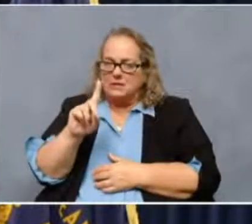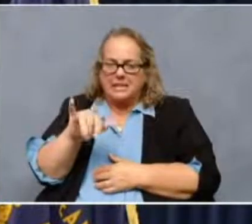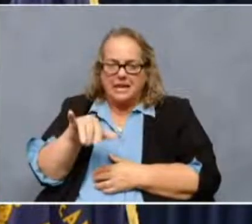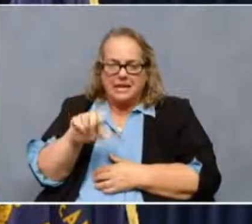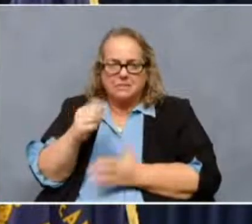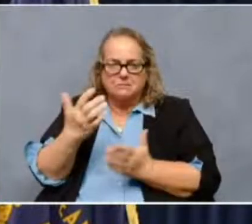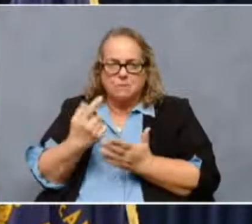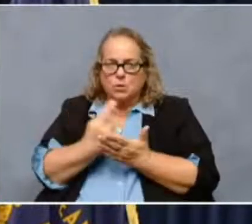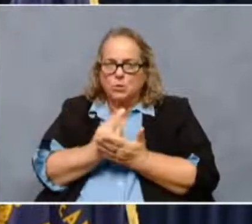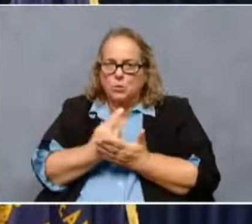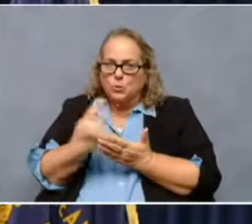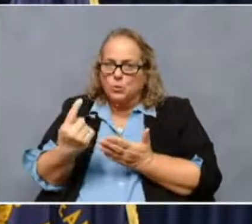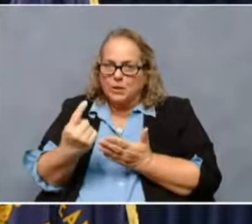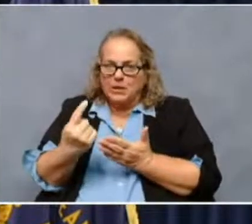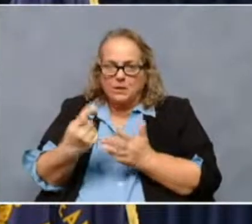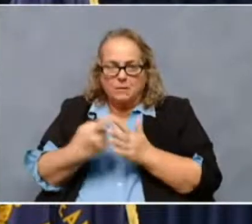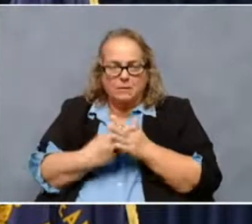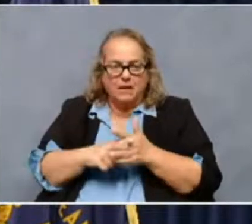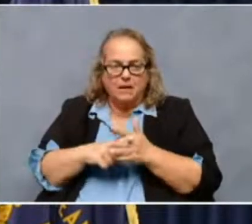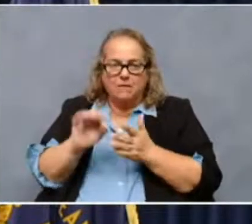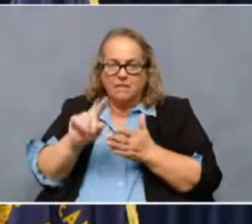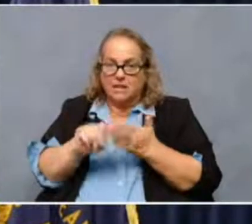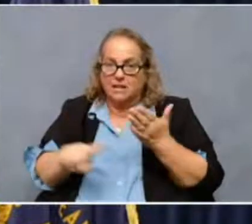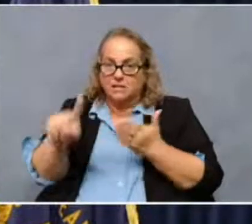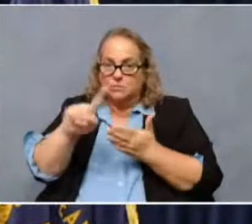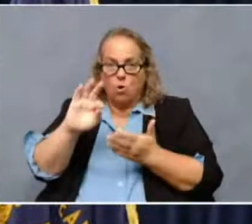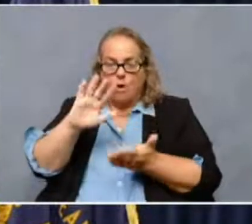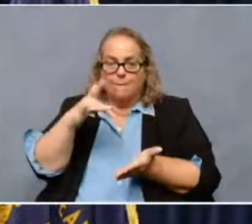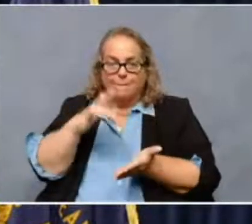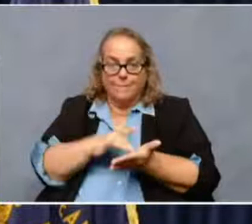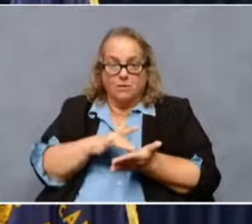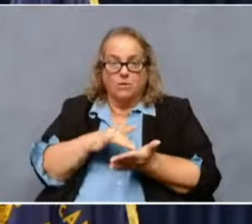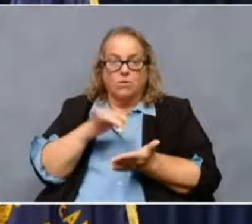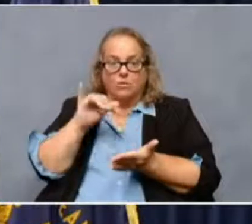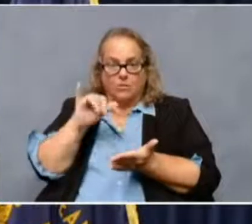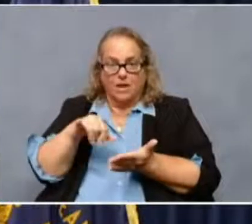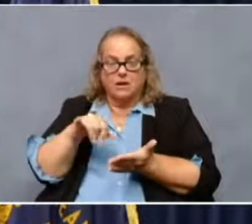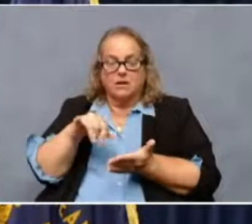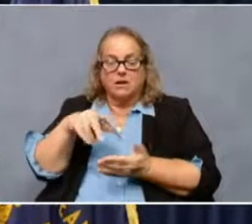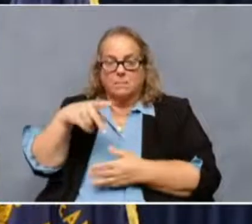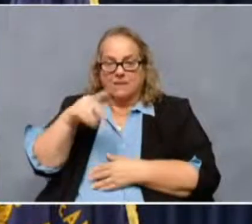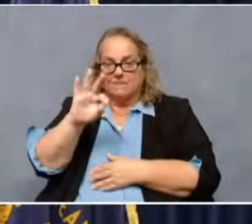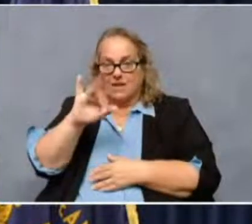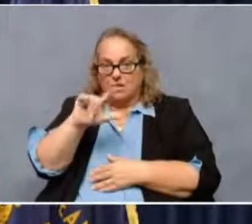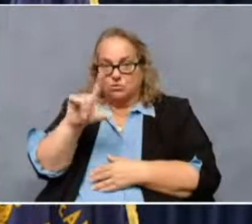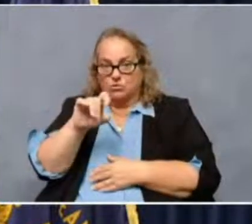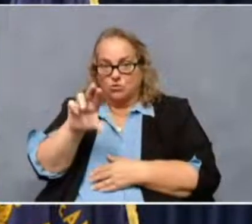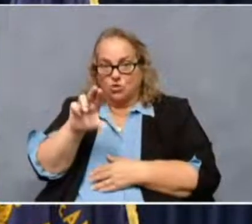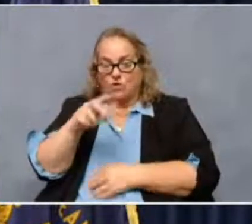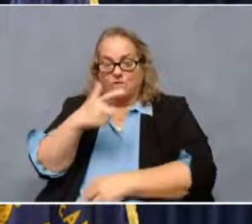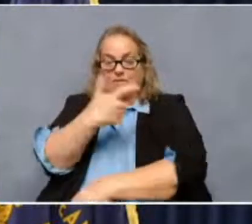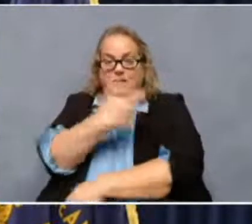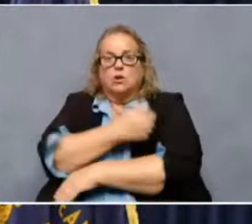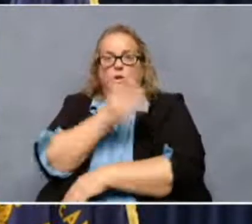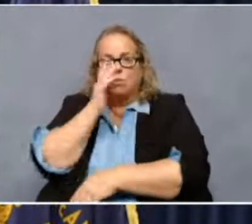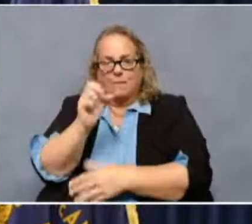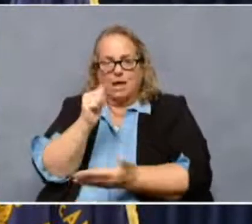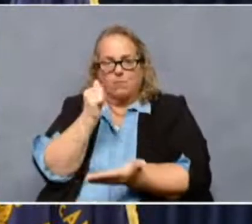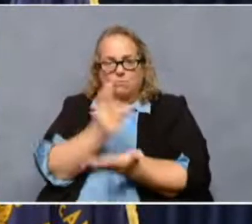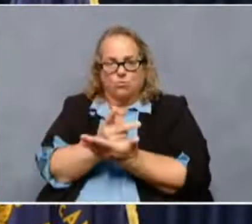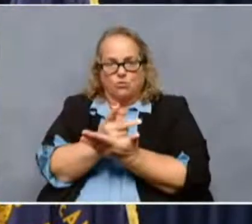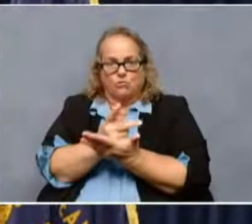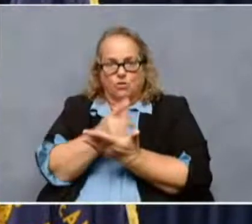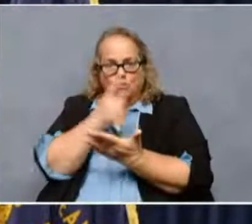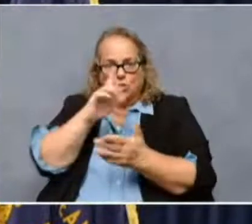maybe, probably the beginning of next week or the middle, that the Pfizer vaccine is going to be approved for children 5